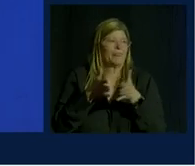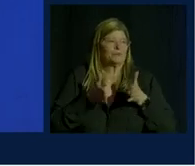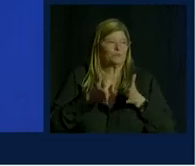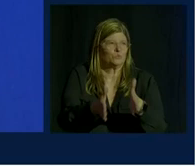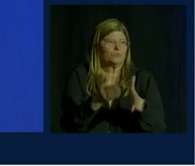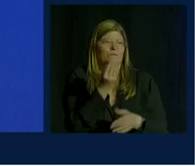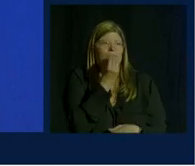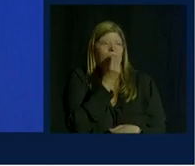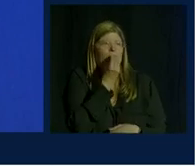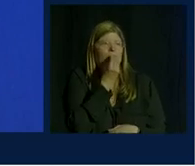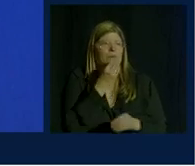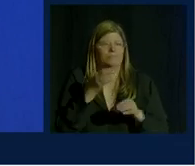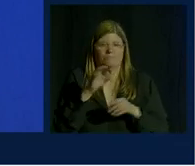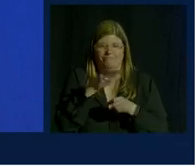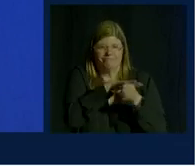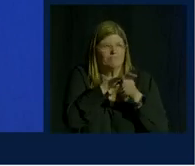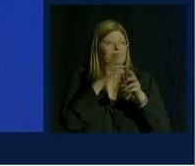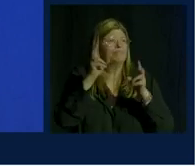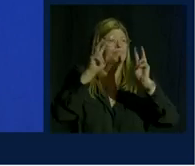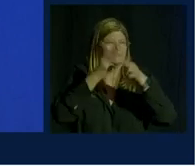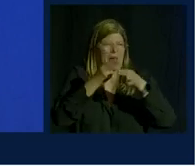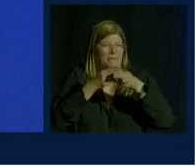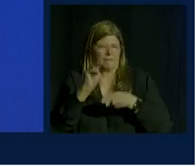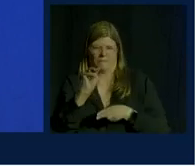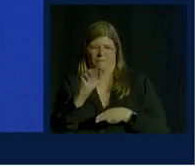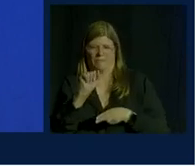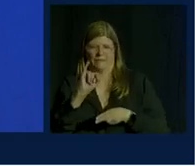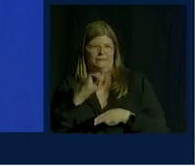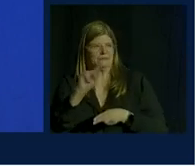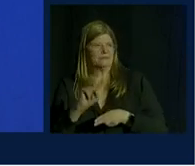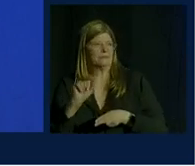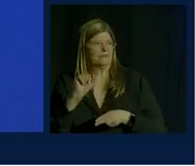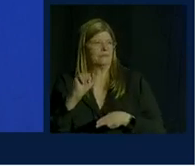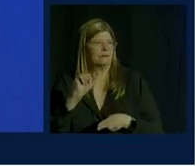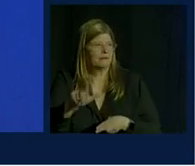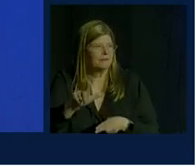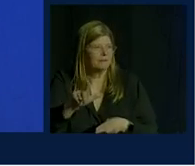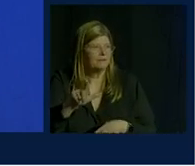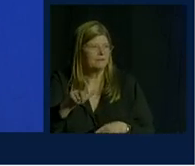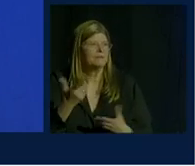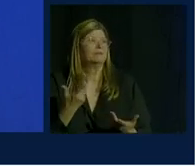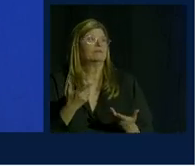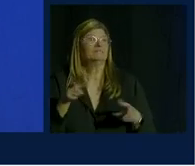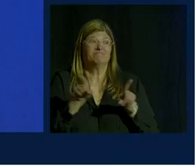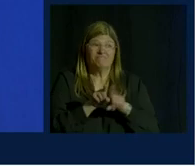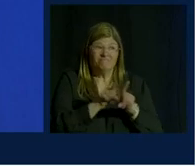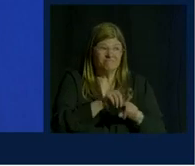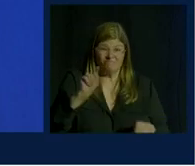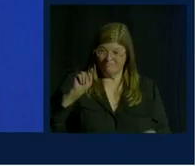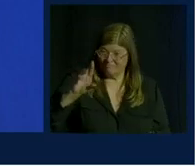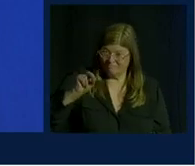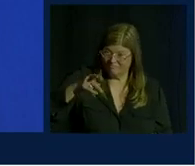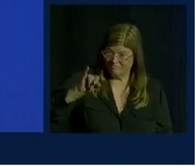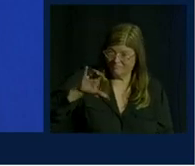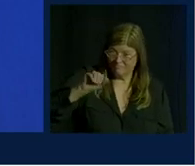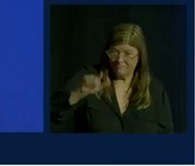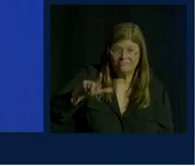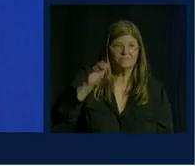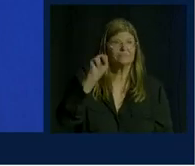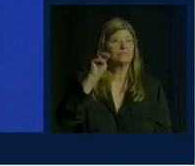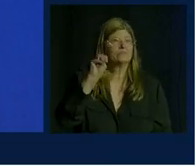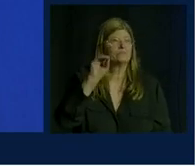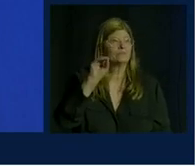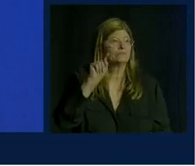welcoming a new South American street food spot, Mizo, as well as a new